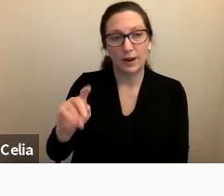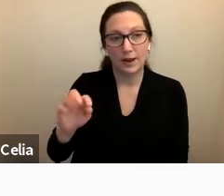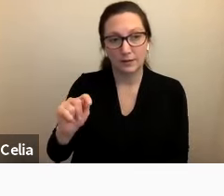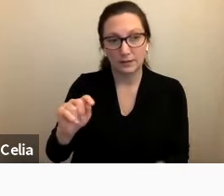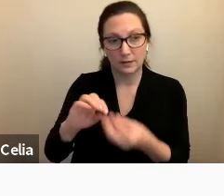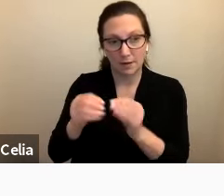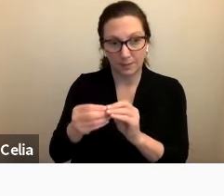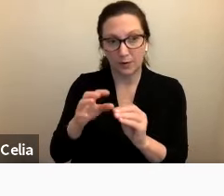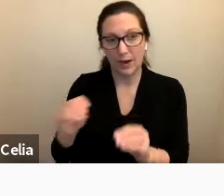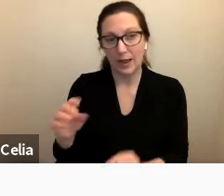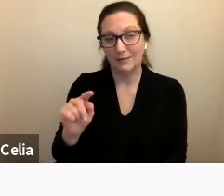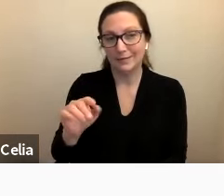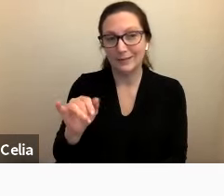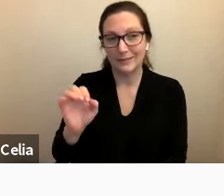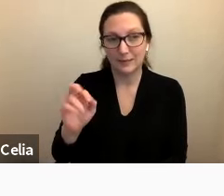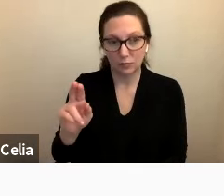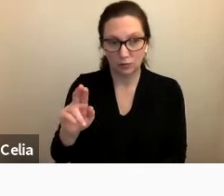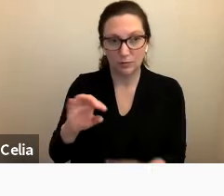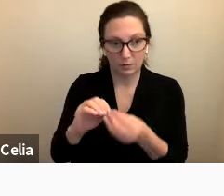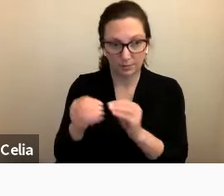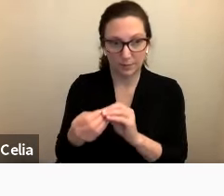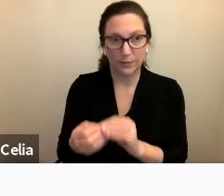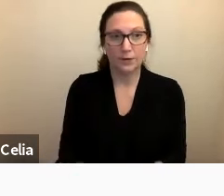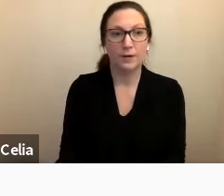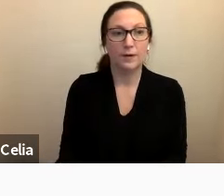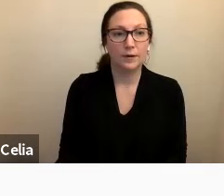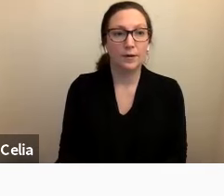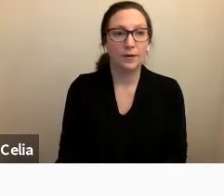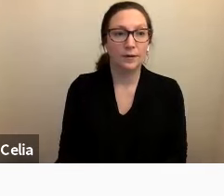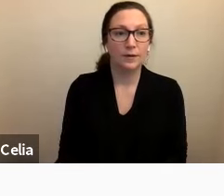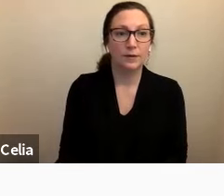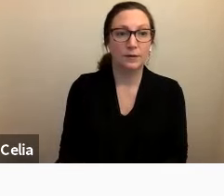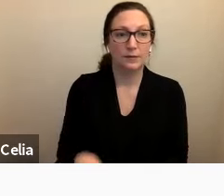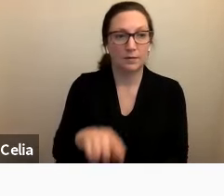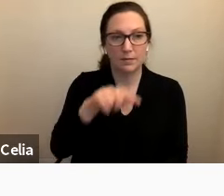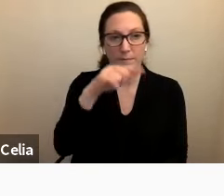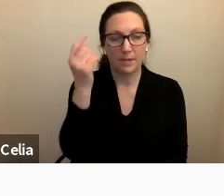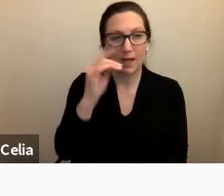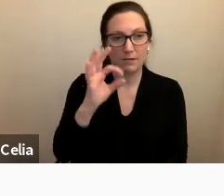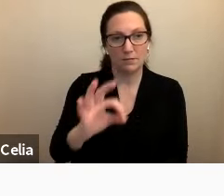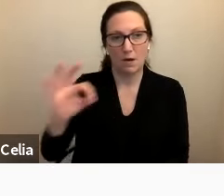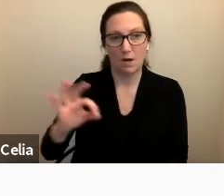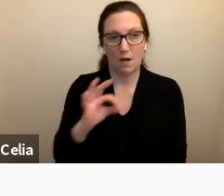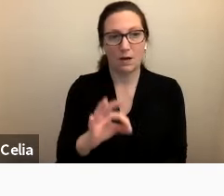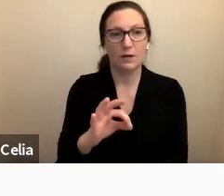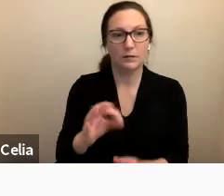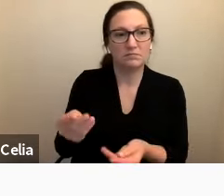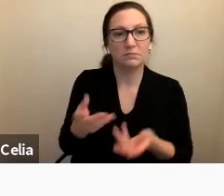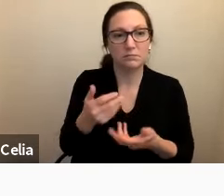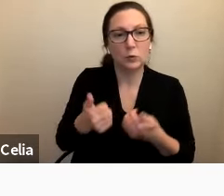the tier designation is. And when you hover over the black dots, it tells you what school that